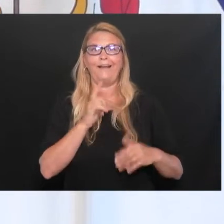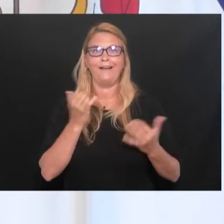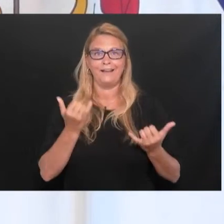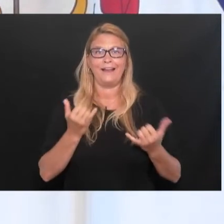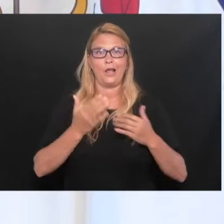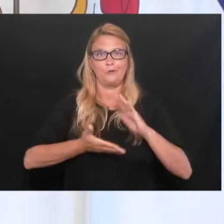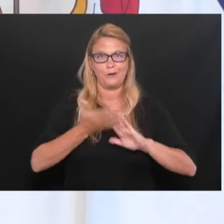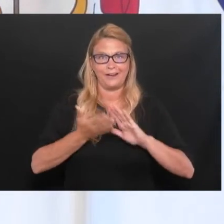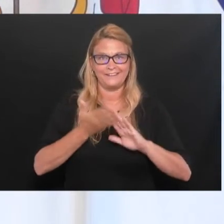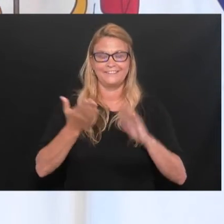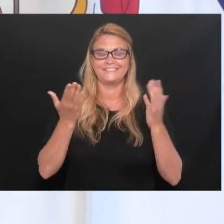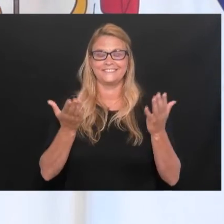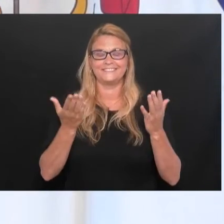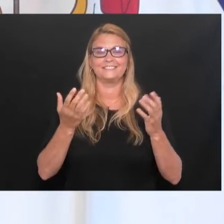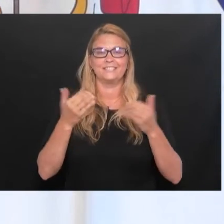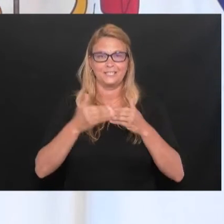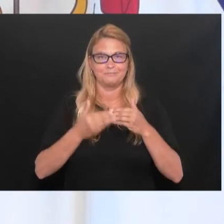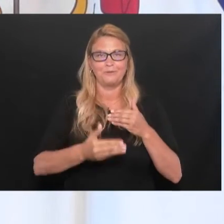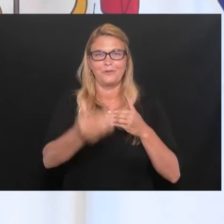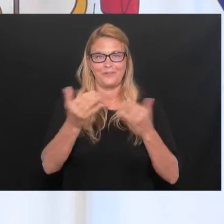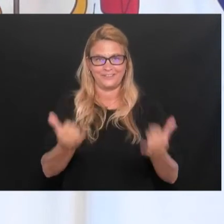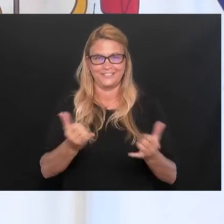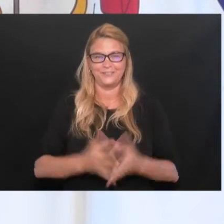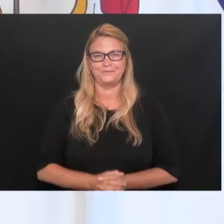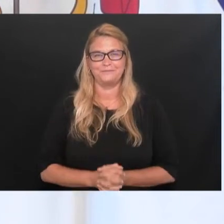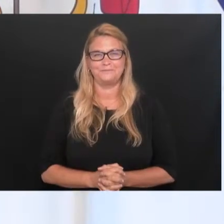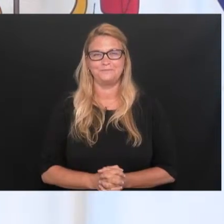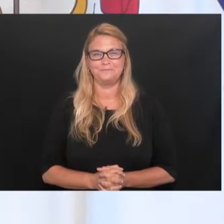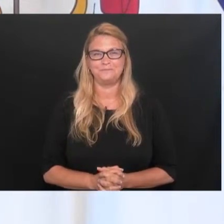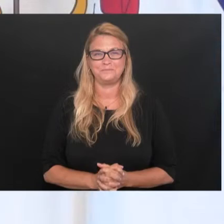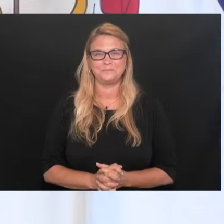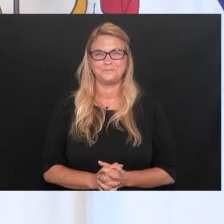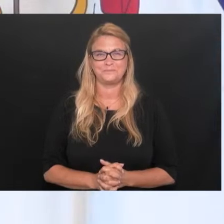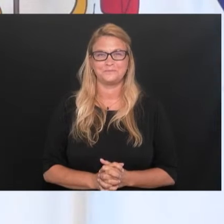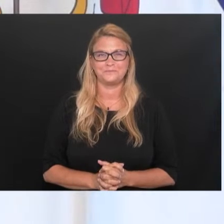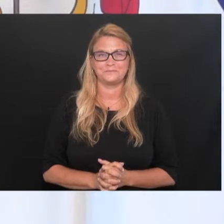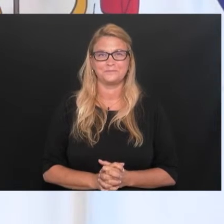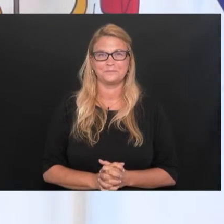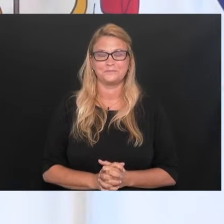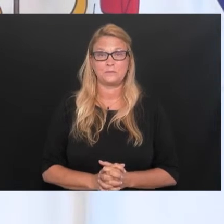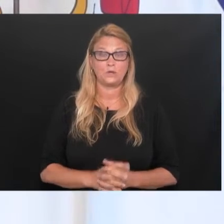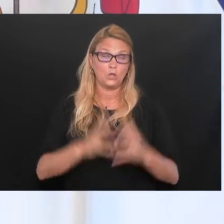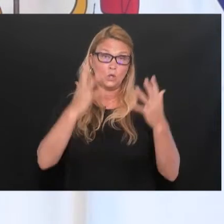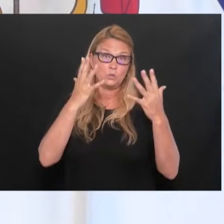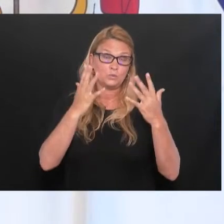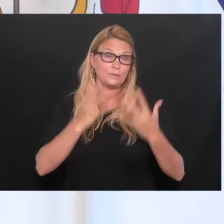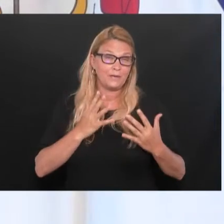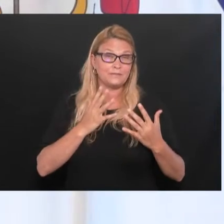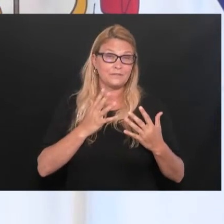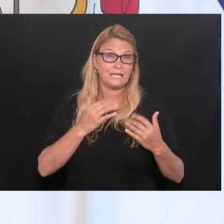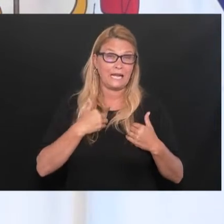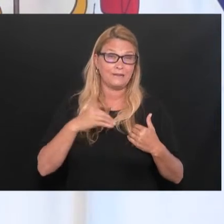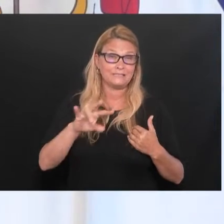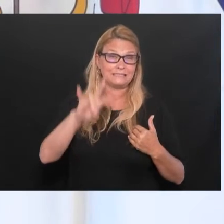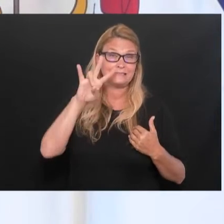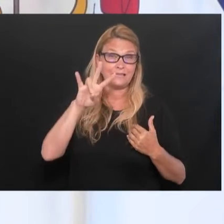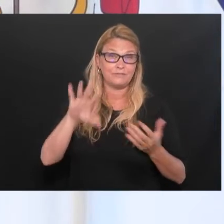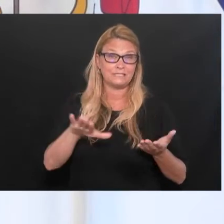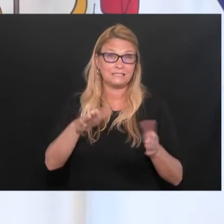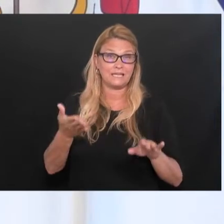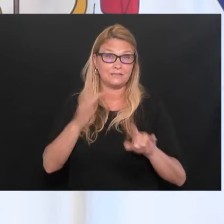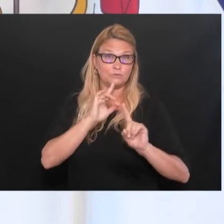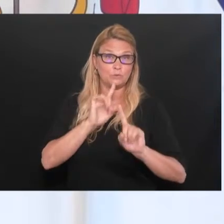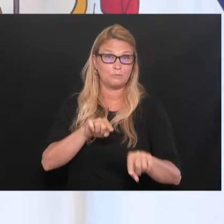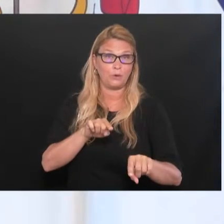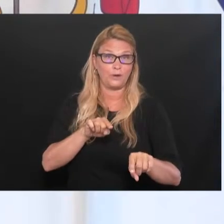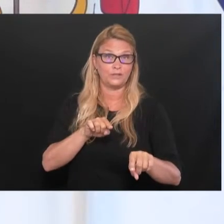so let's go with it. We regretfully do have 7 additional deaths,